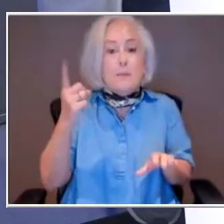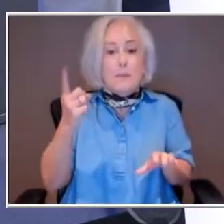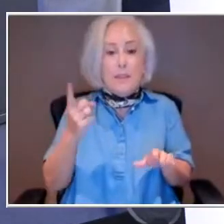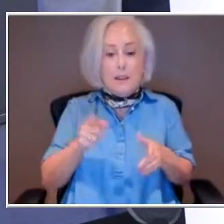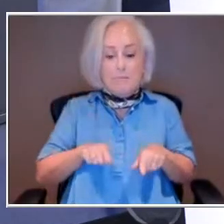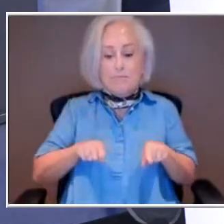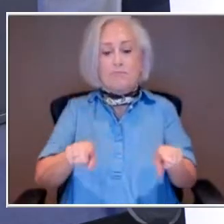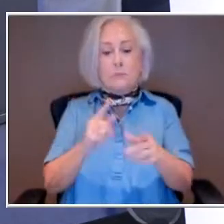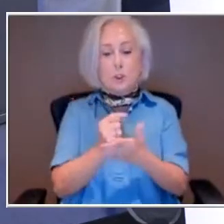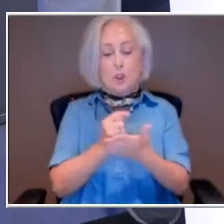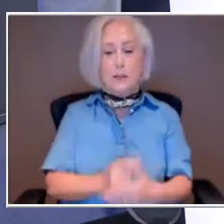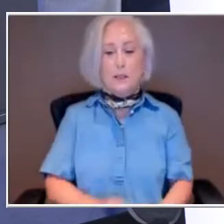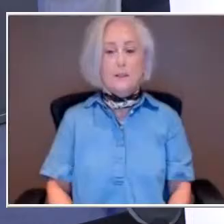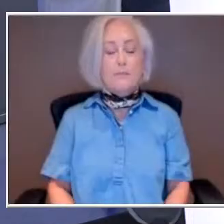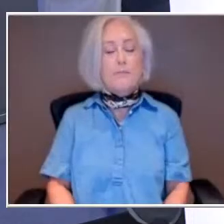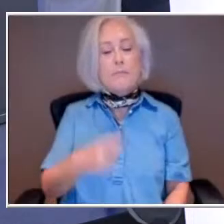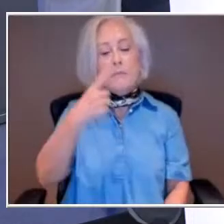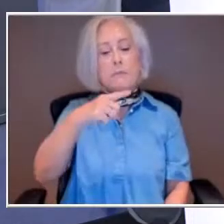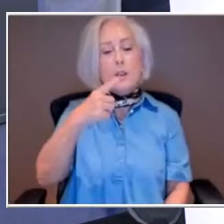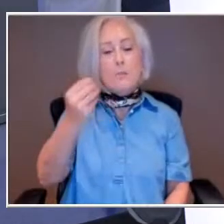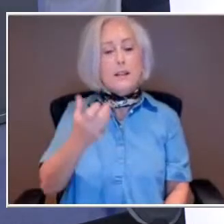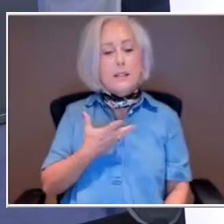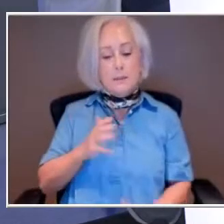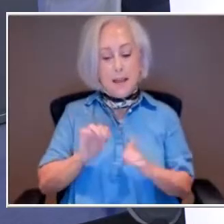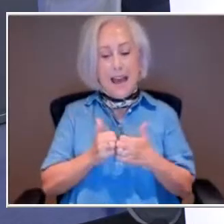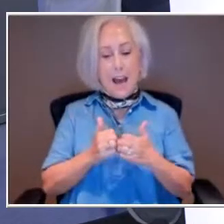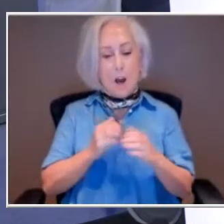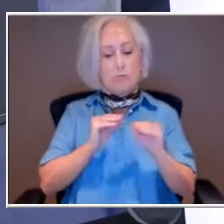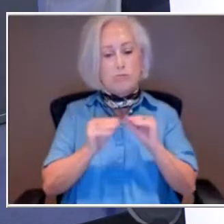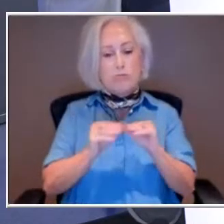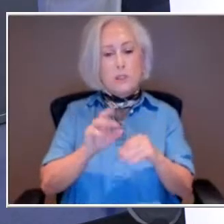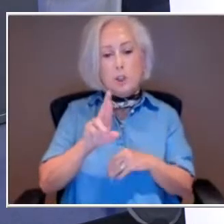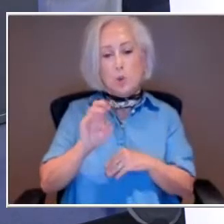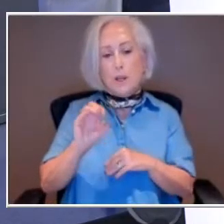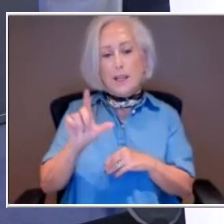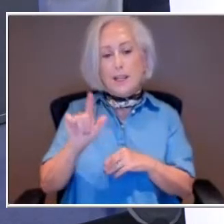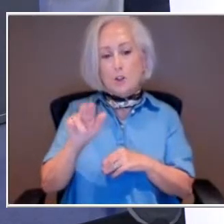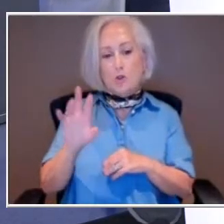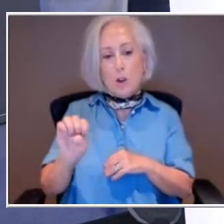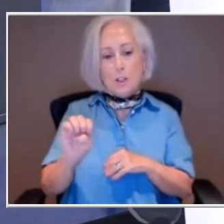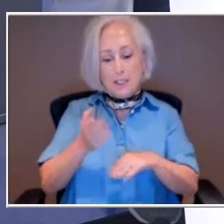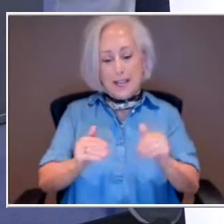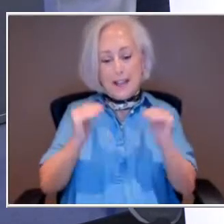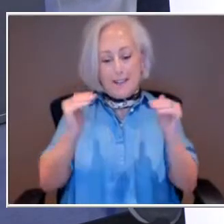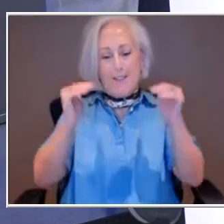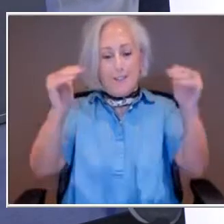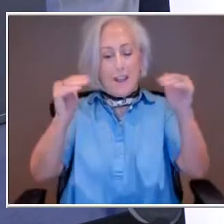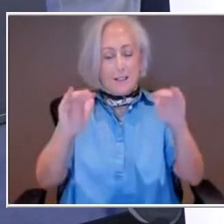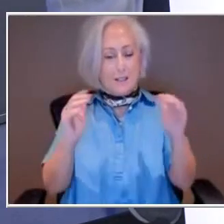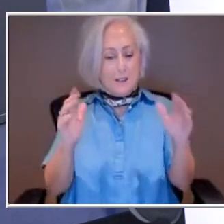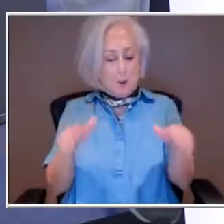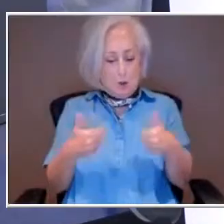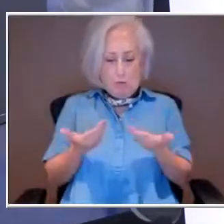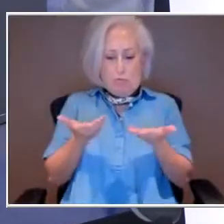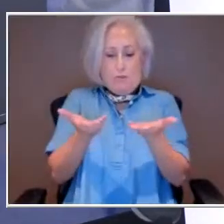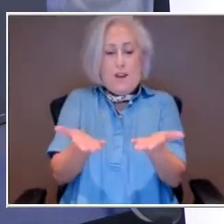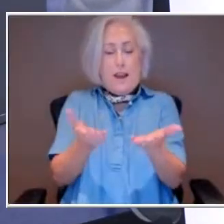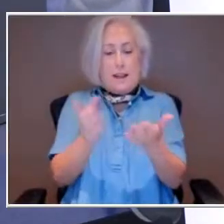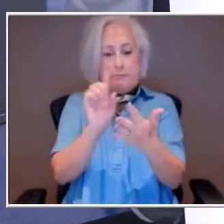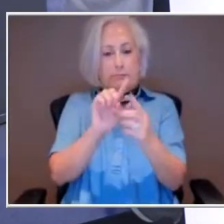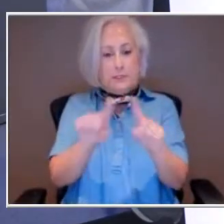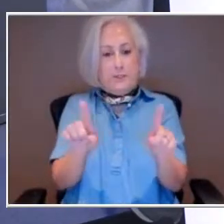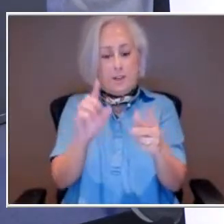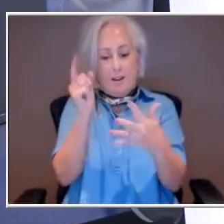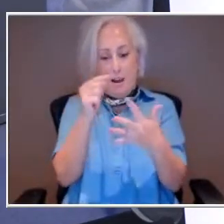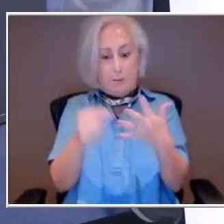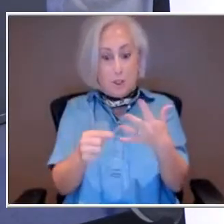has reconstruction advanced over the years? Just being able to present different options to patients. It's not just, again, one size